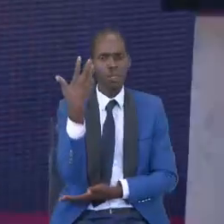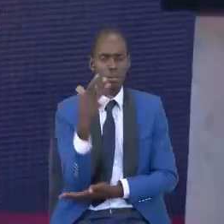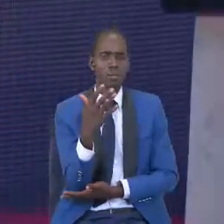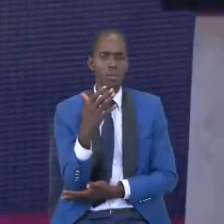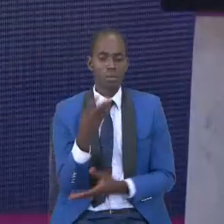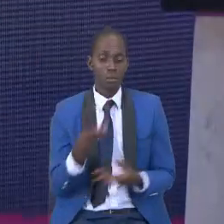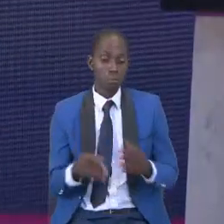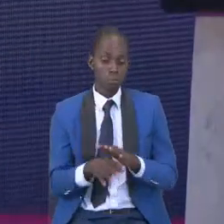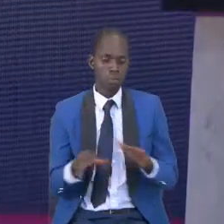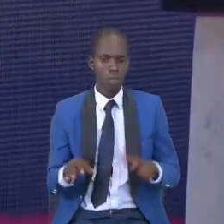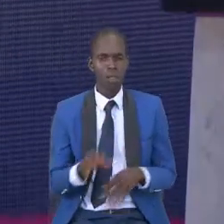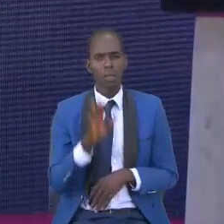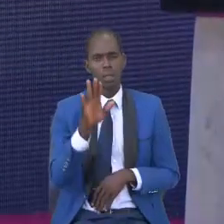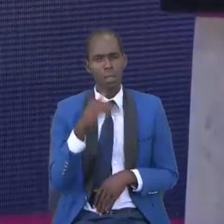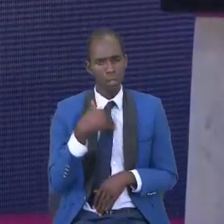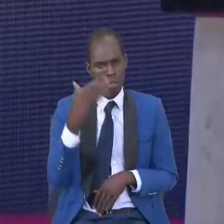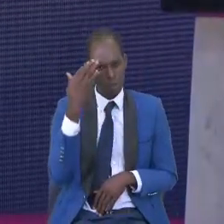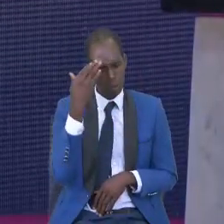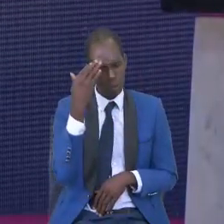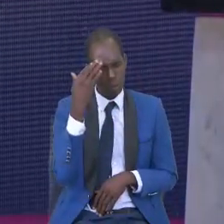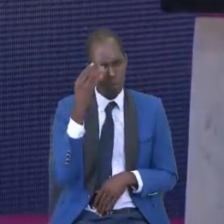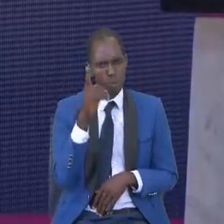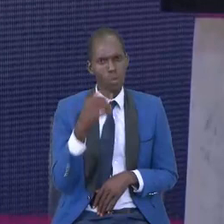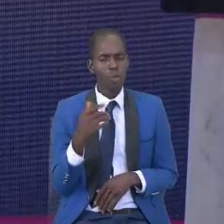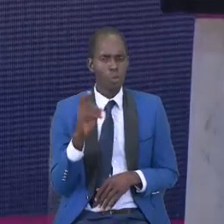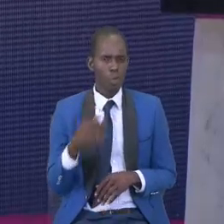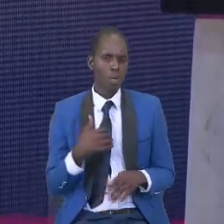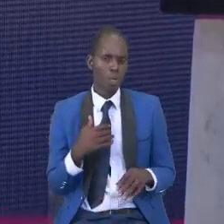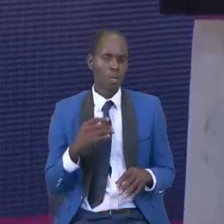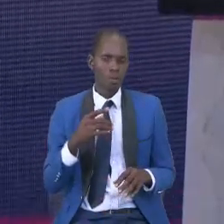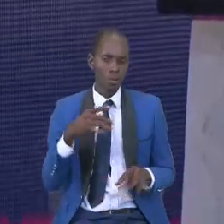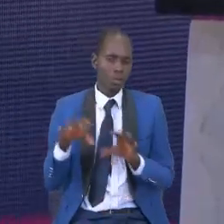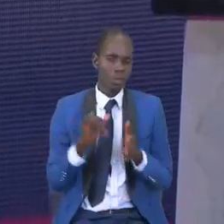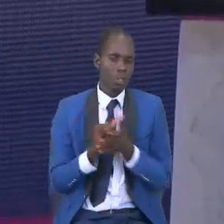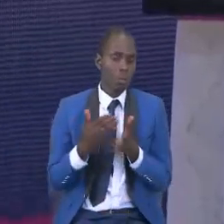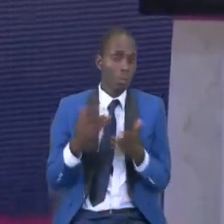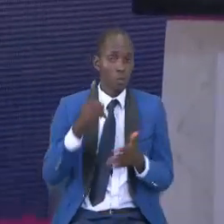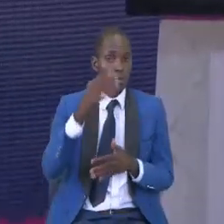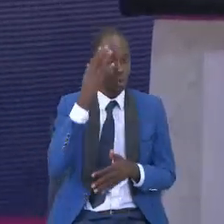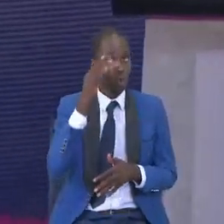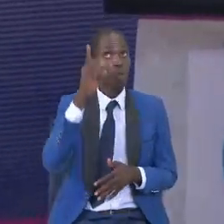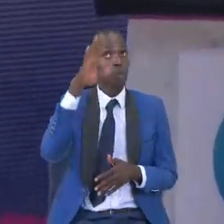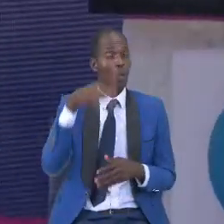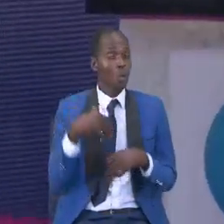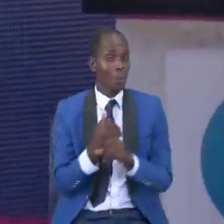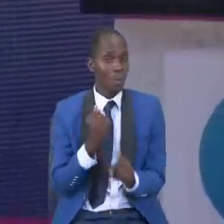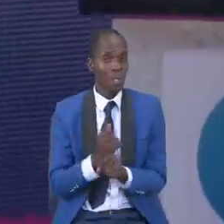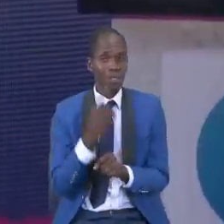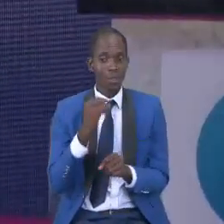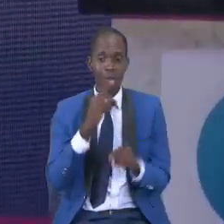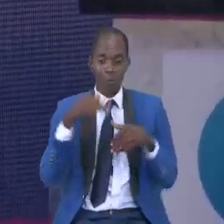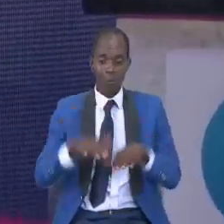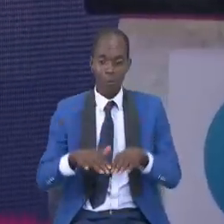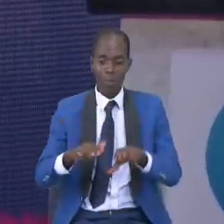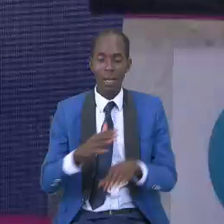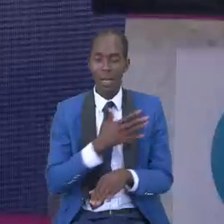ship. Now you understand. God has made the sea and the land. And if you're on a away from him on land, he'll catch